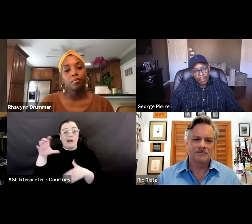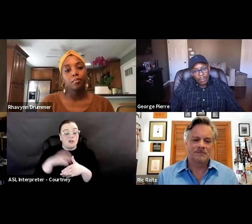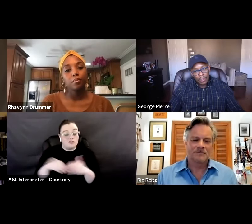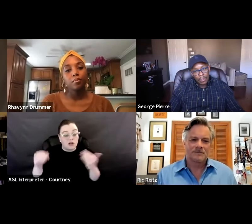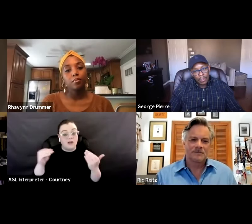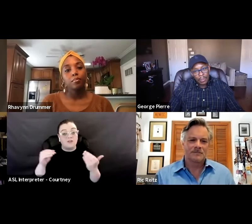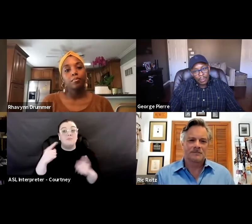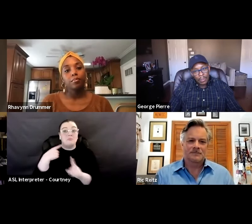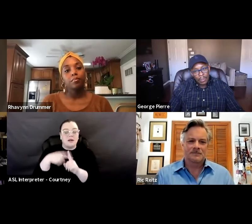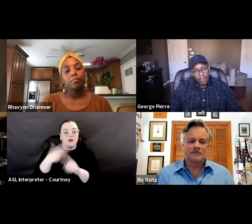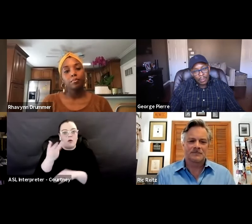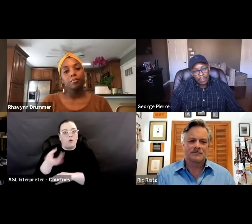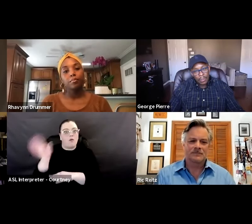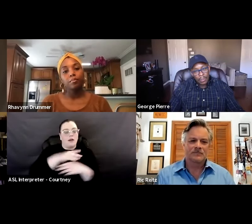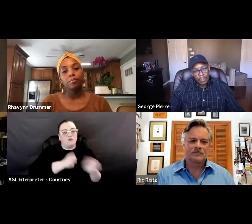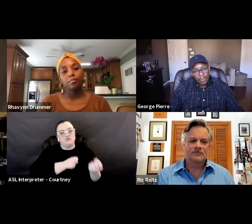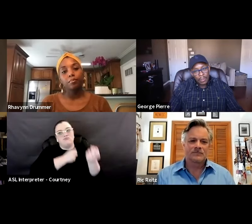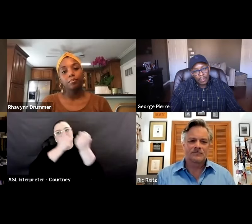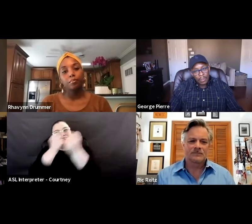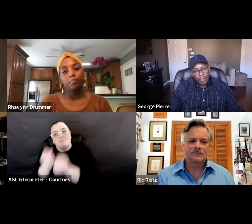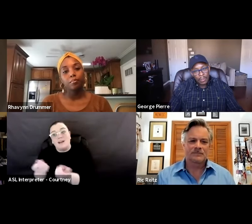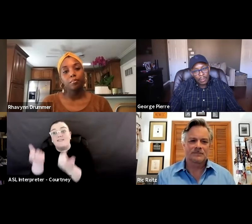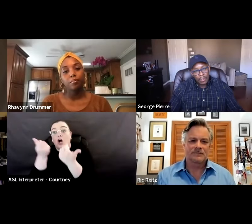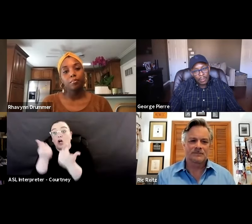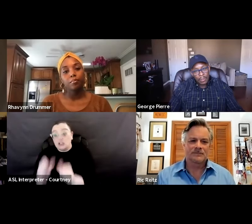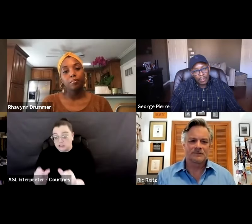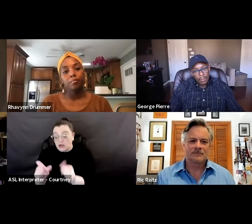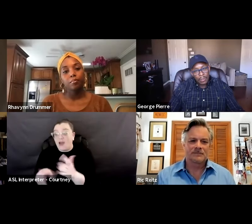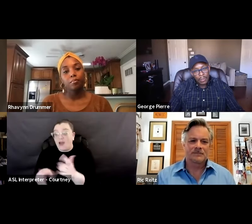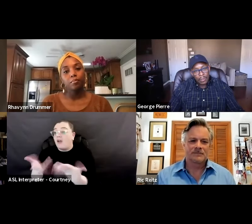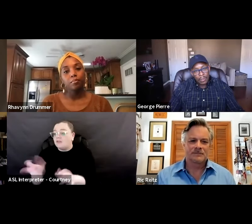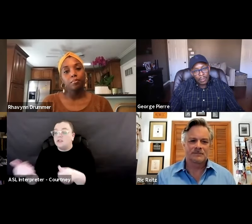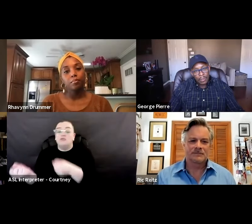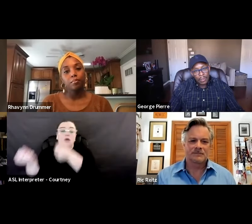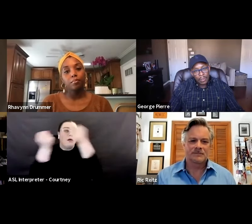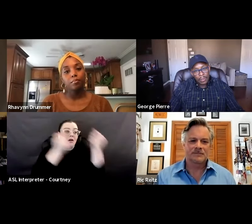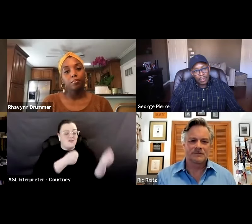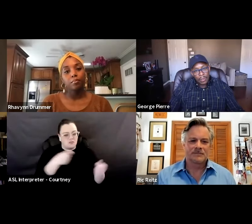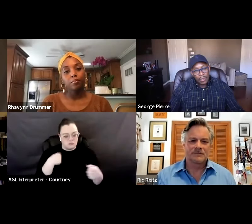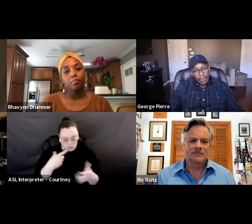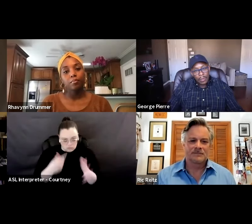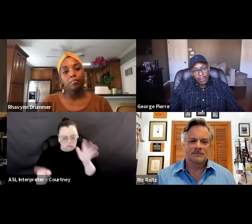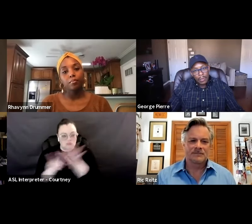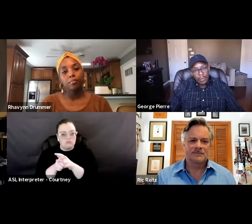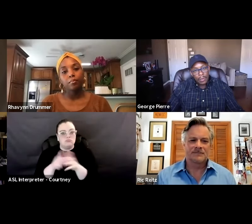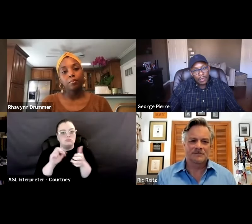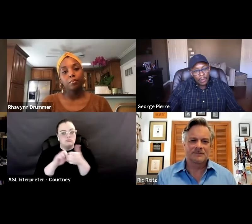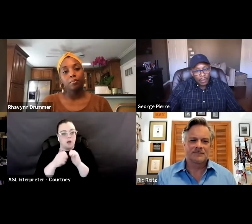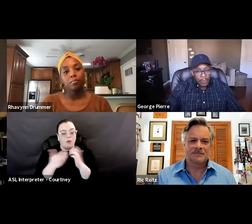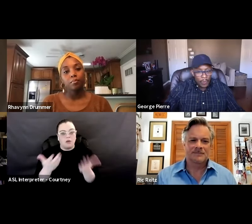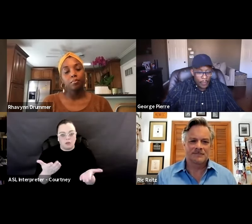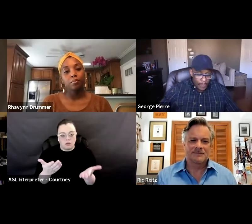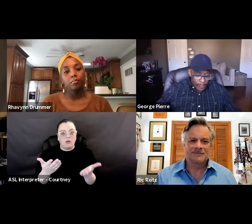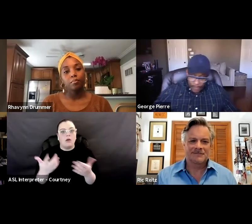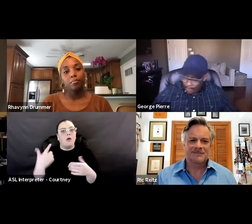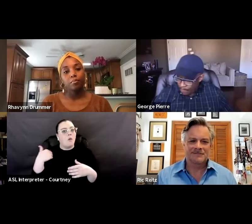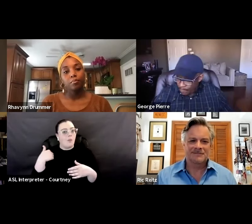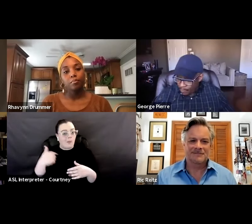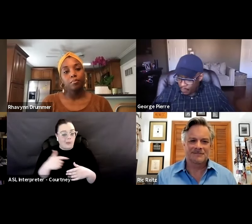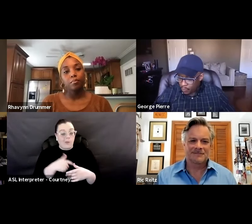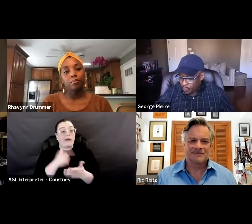entire day. So we had a real problem. We still had a show to cast. And every 7 days we're getting another script, and we